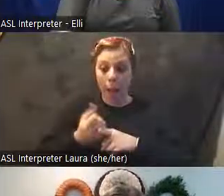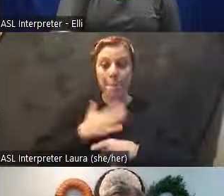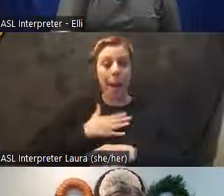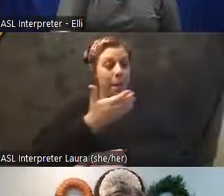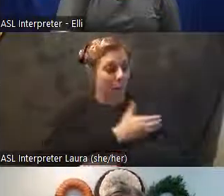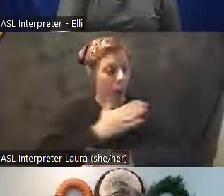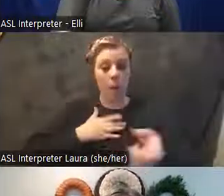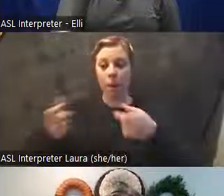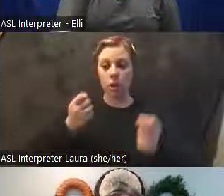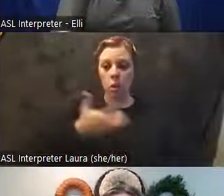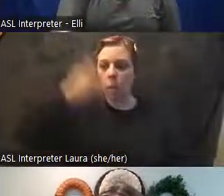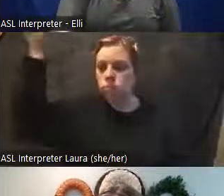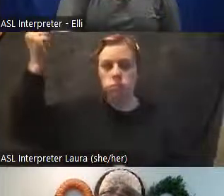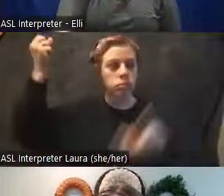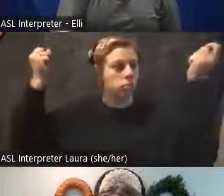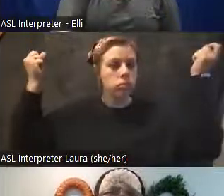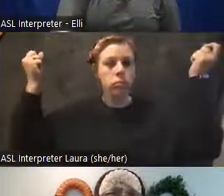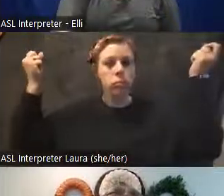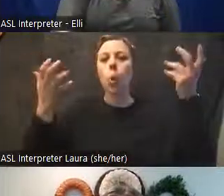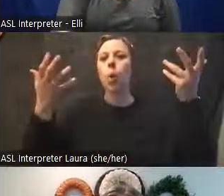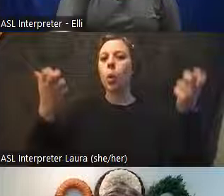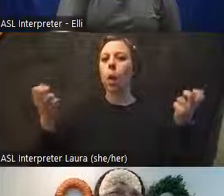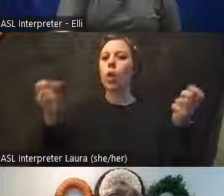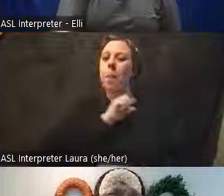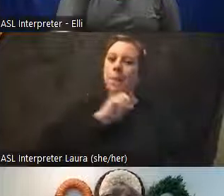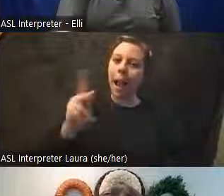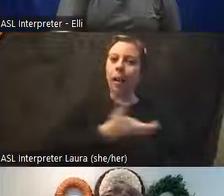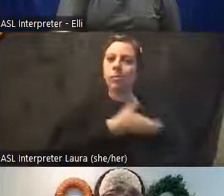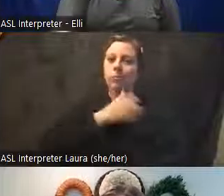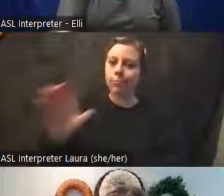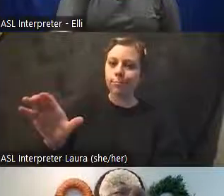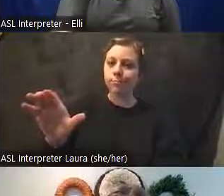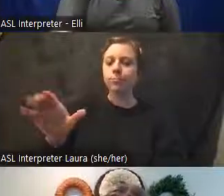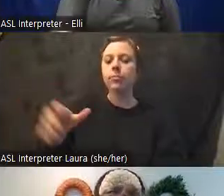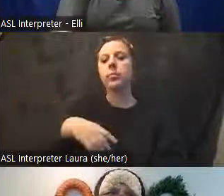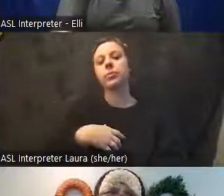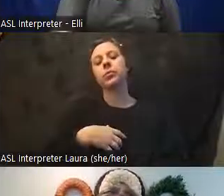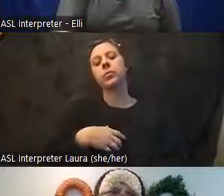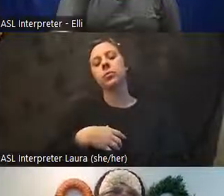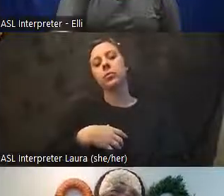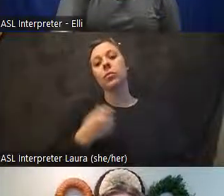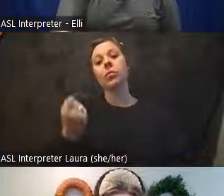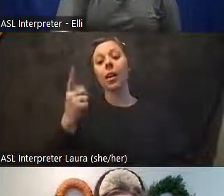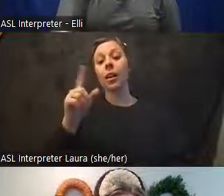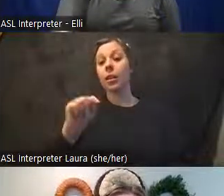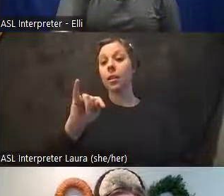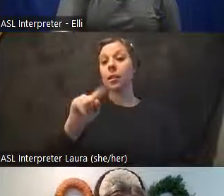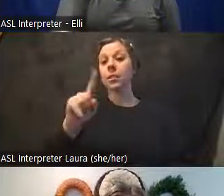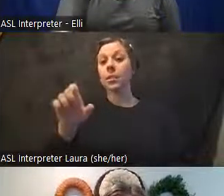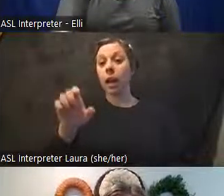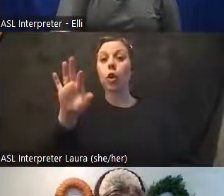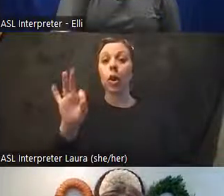bit? For me, I think a lot about the supportive measures that Title IX can provide